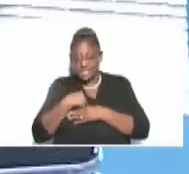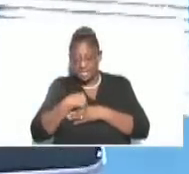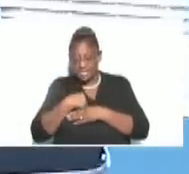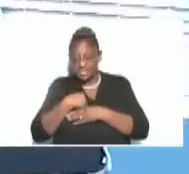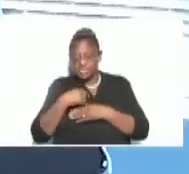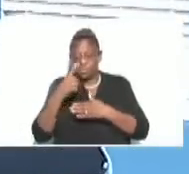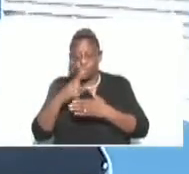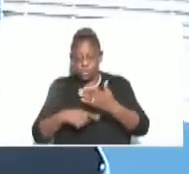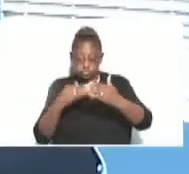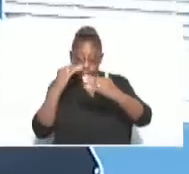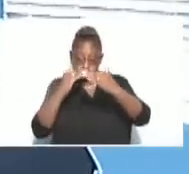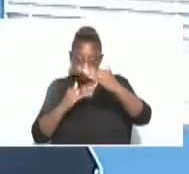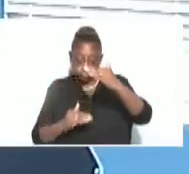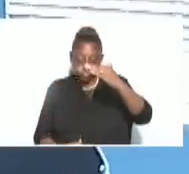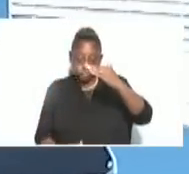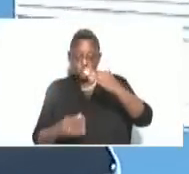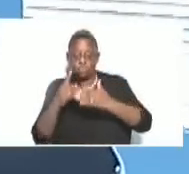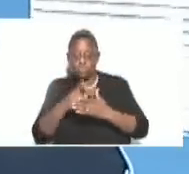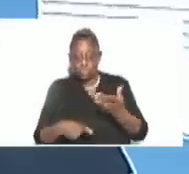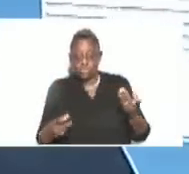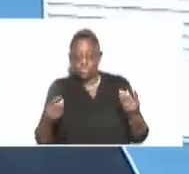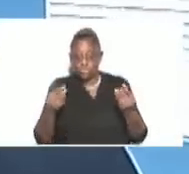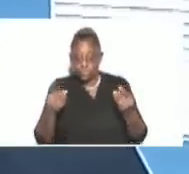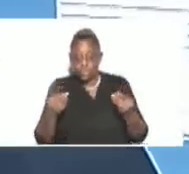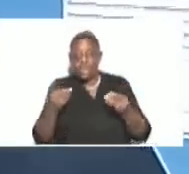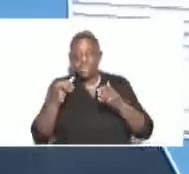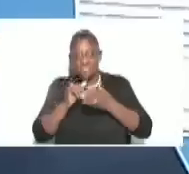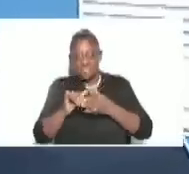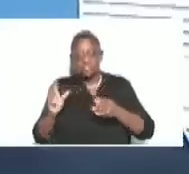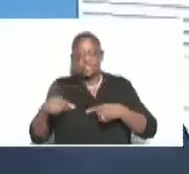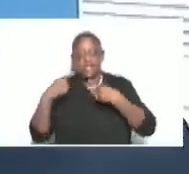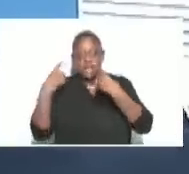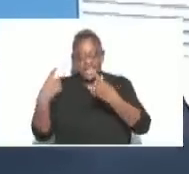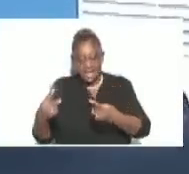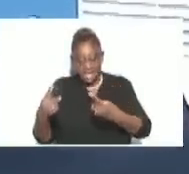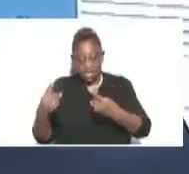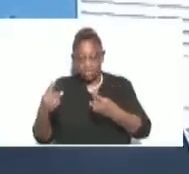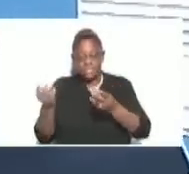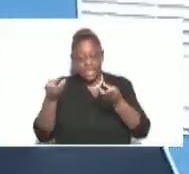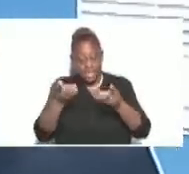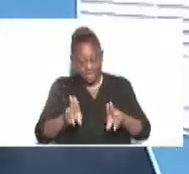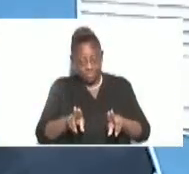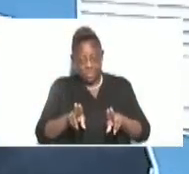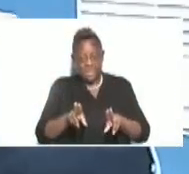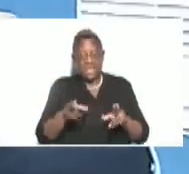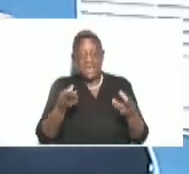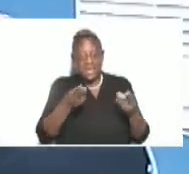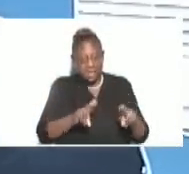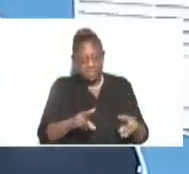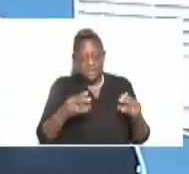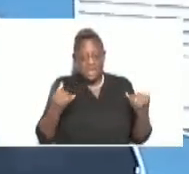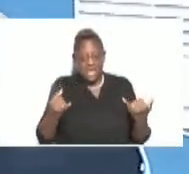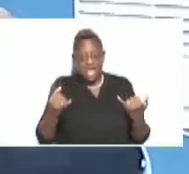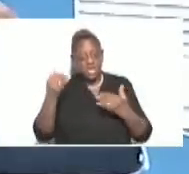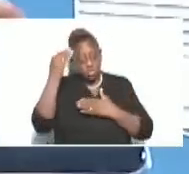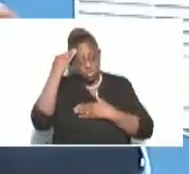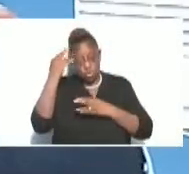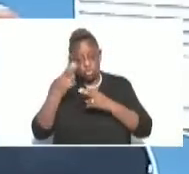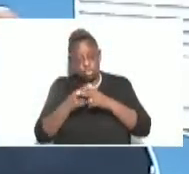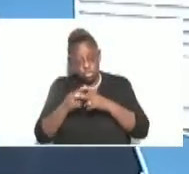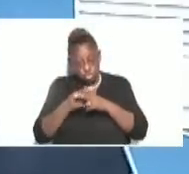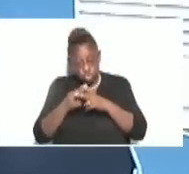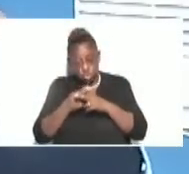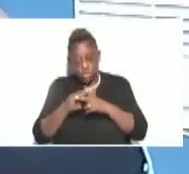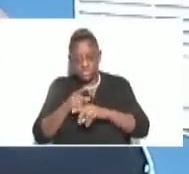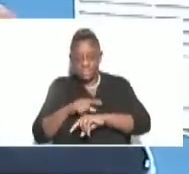the constitution of our party states. And that's what should be allowed to happen, and that's what's happening. Of course, it's a short window because you know that there's a